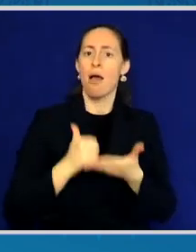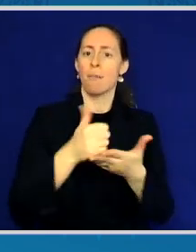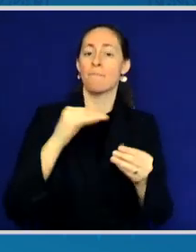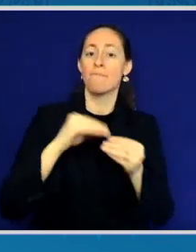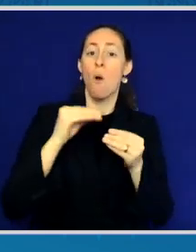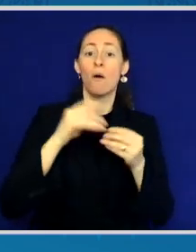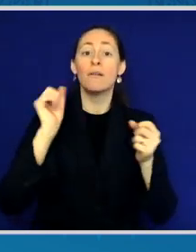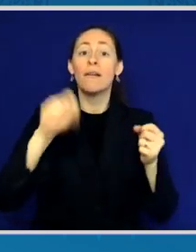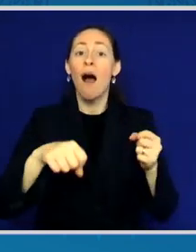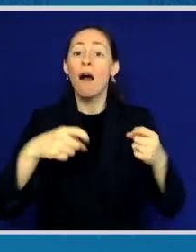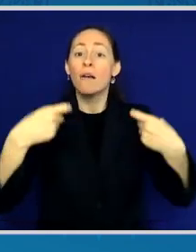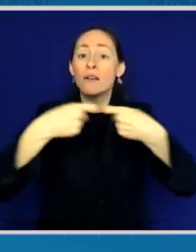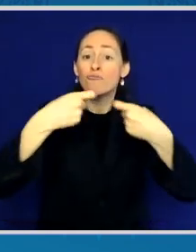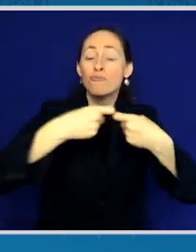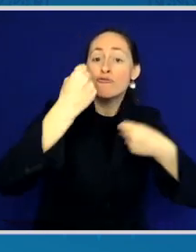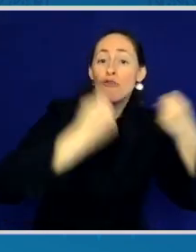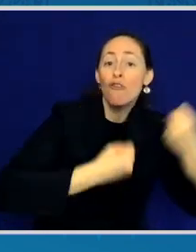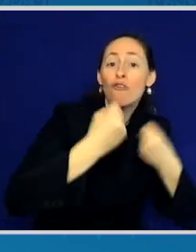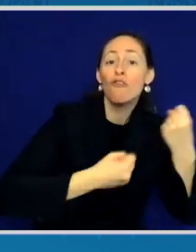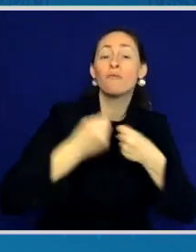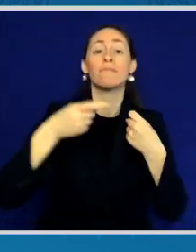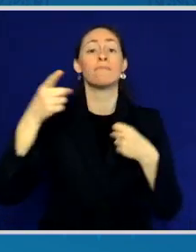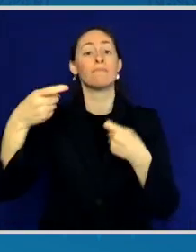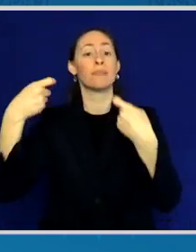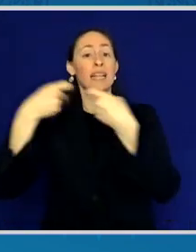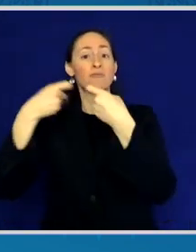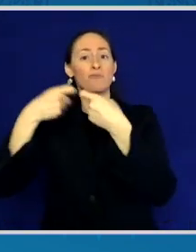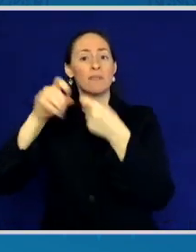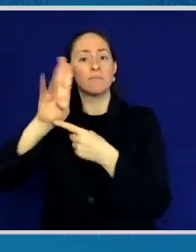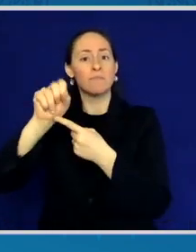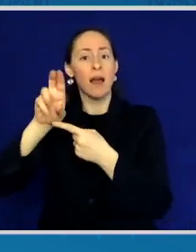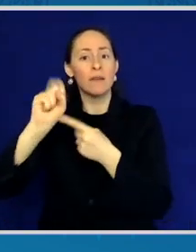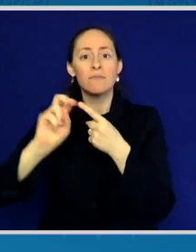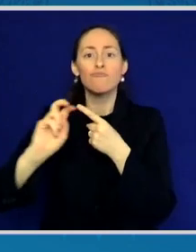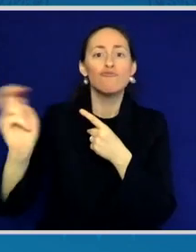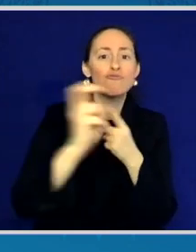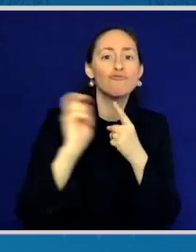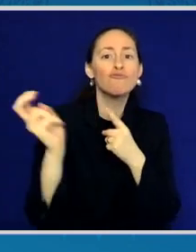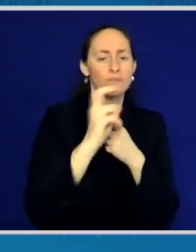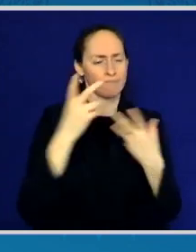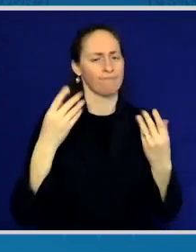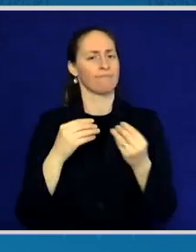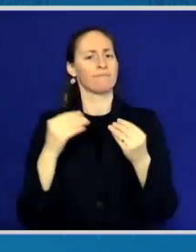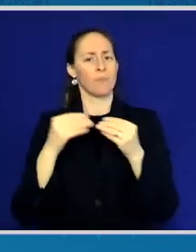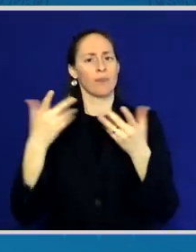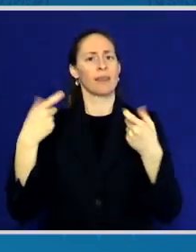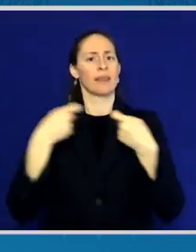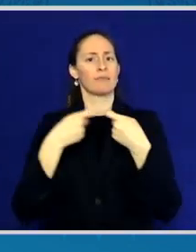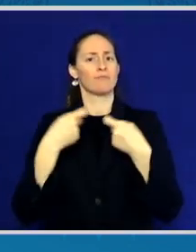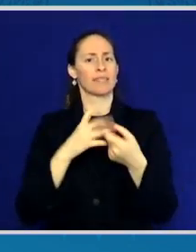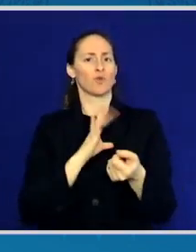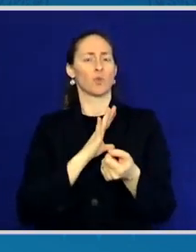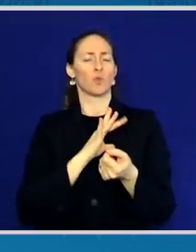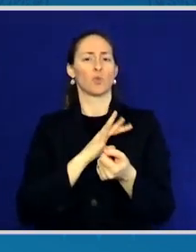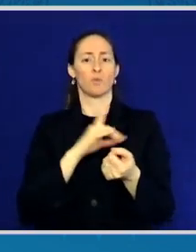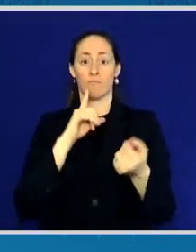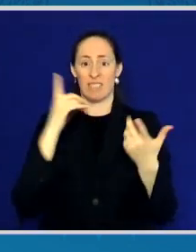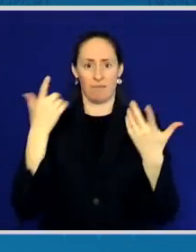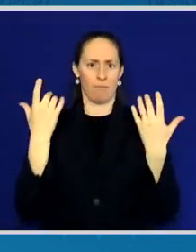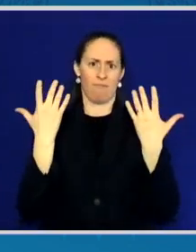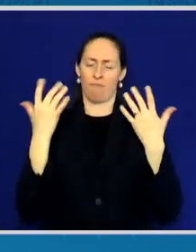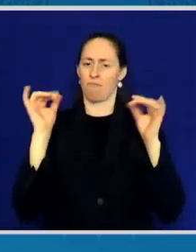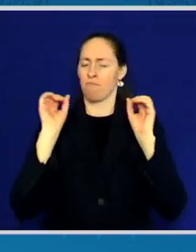vehicles and electric transit, public transit. Mm-hmm. So there's so much good work happening here